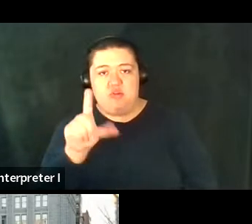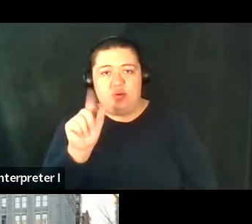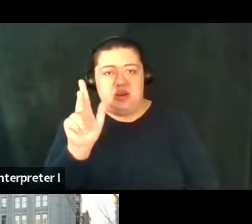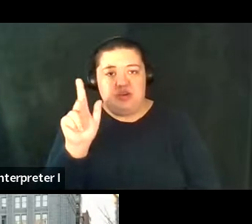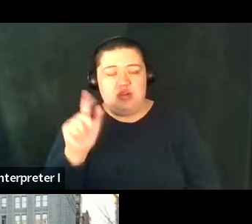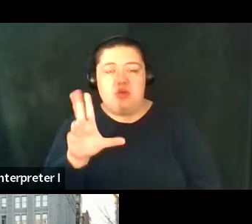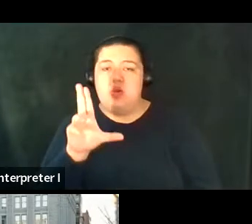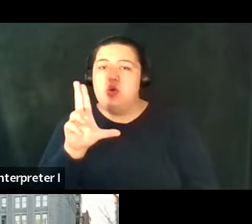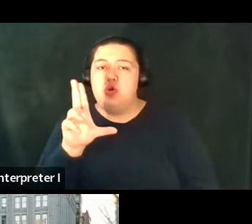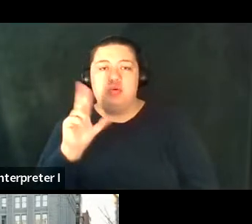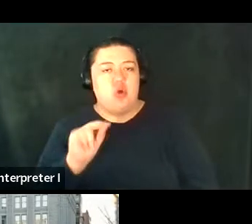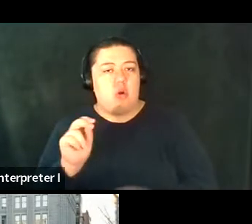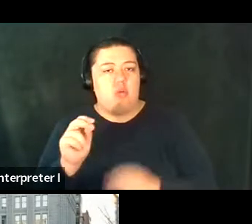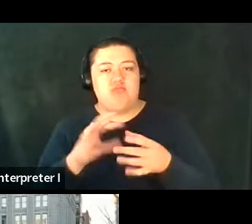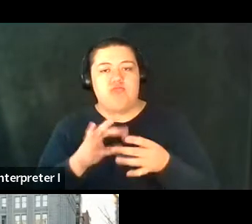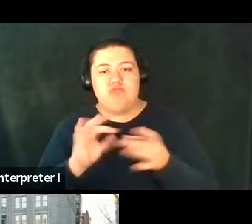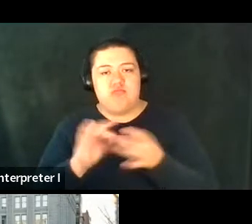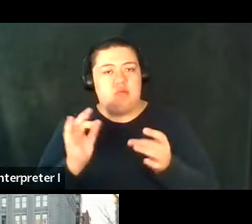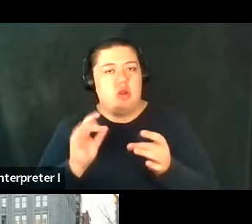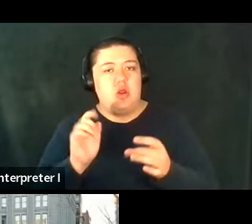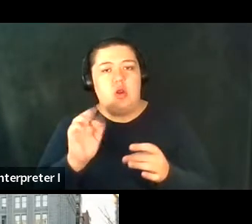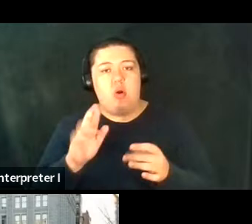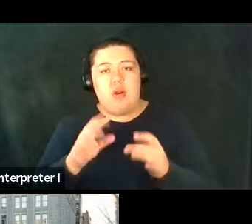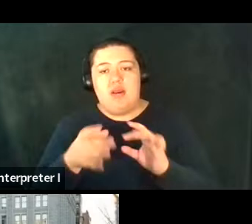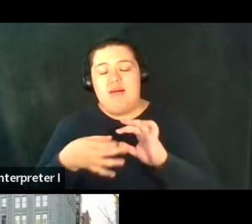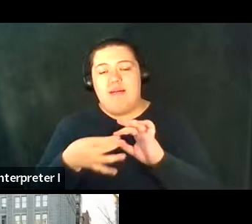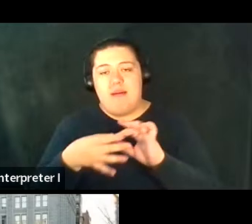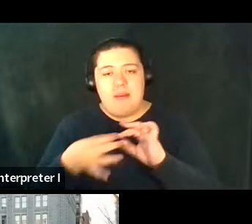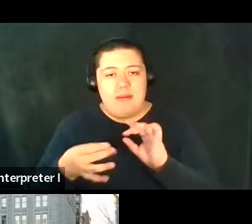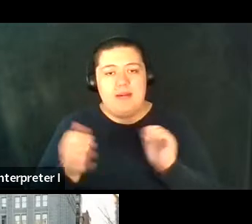no testimony or comments in opposition.